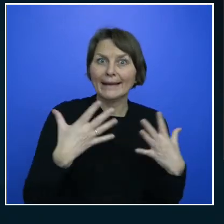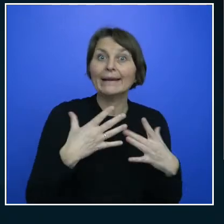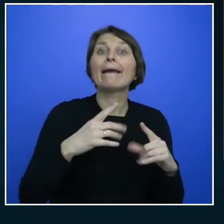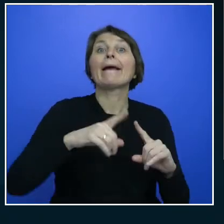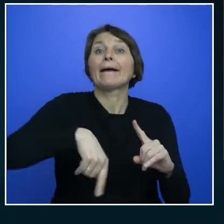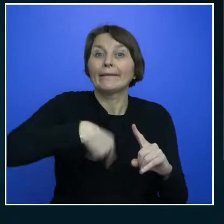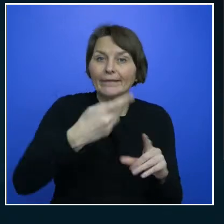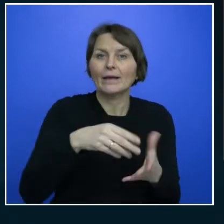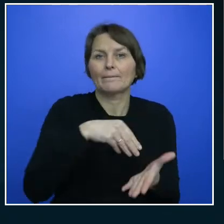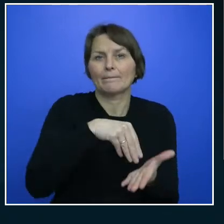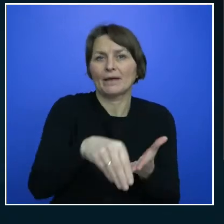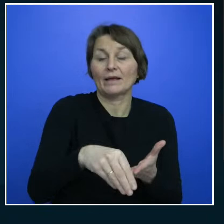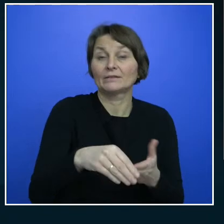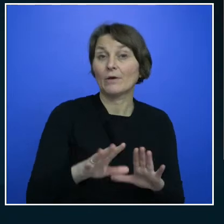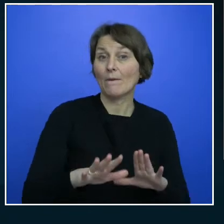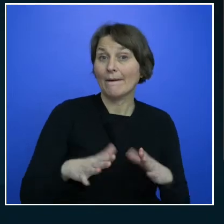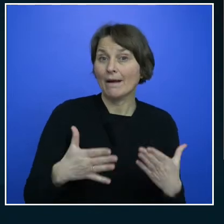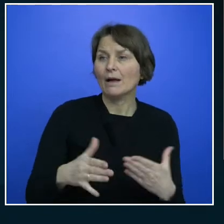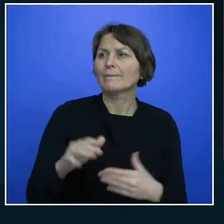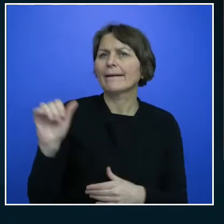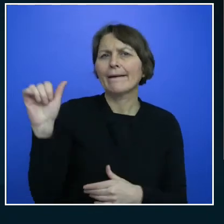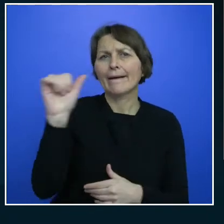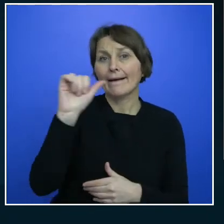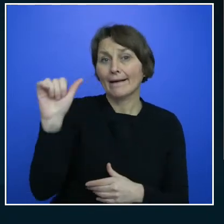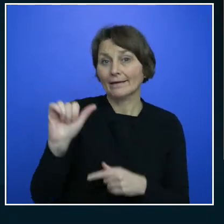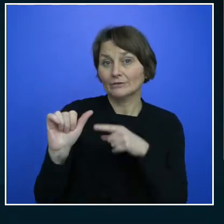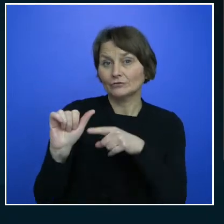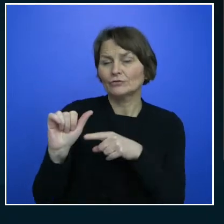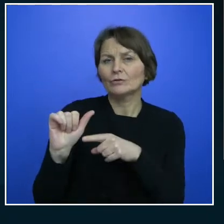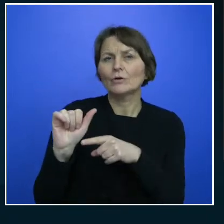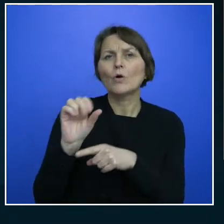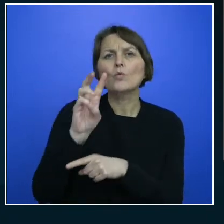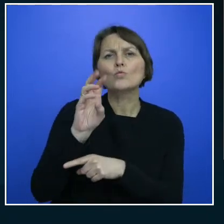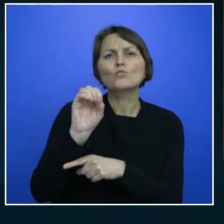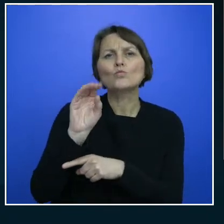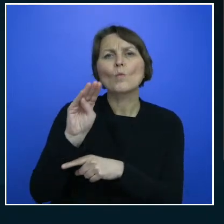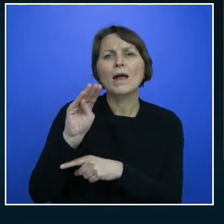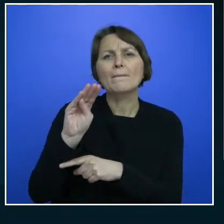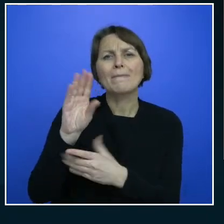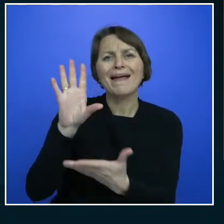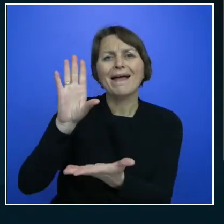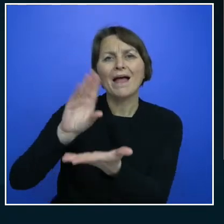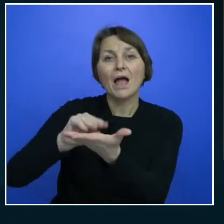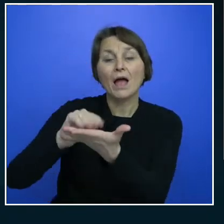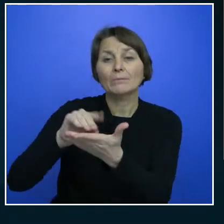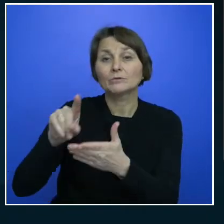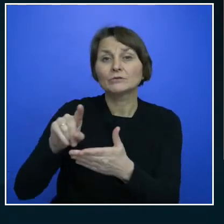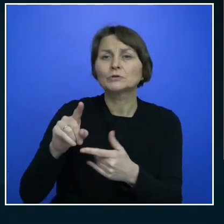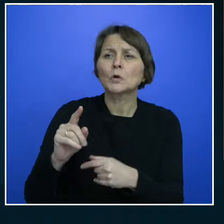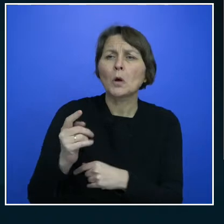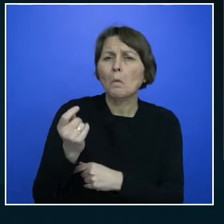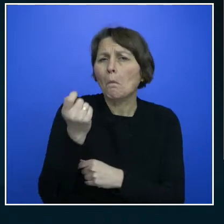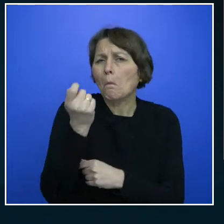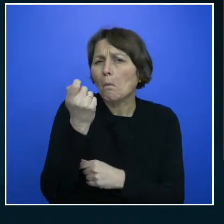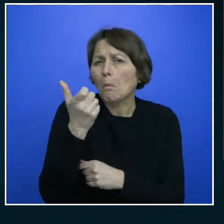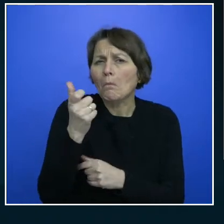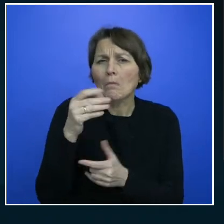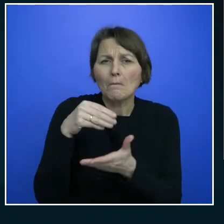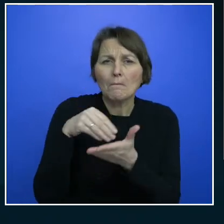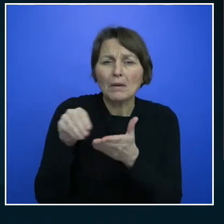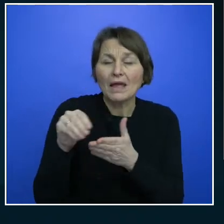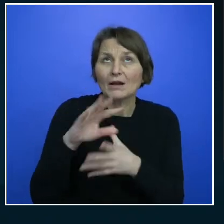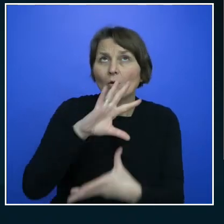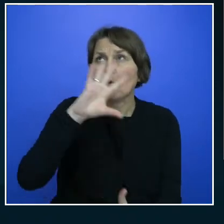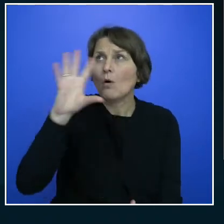on Azure web apps, that I pay, and I think I pay something like, all in